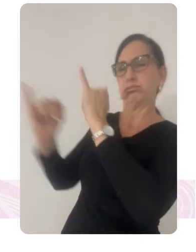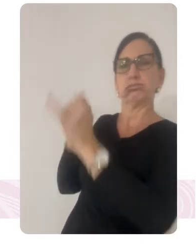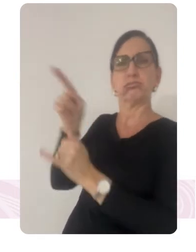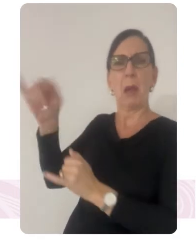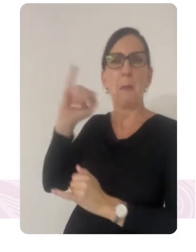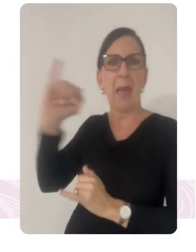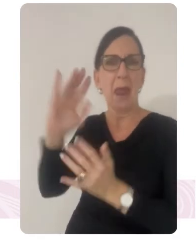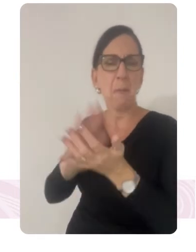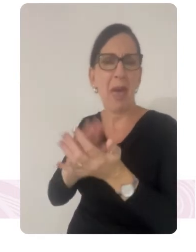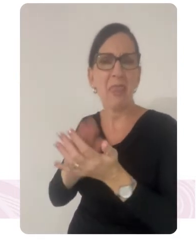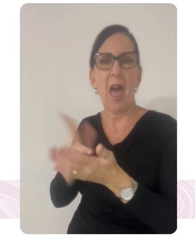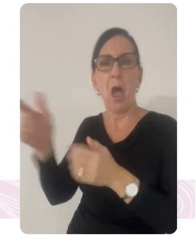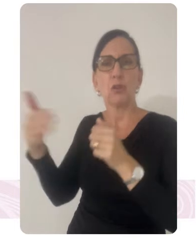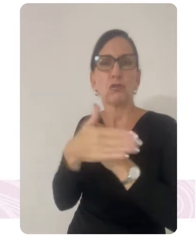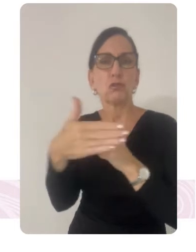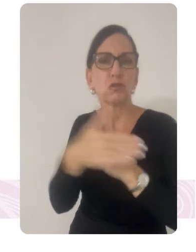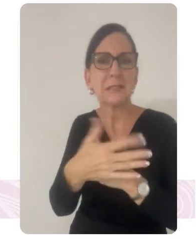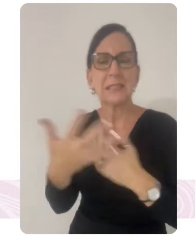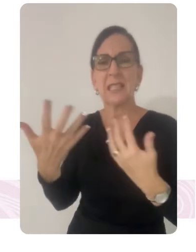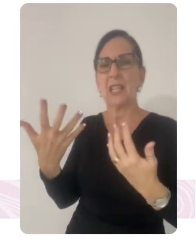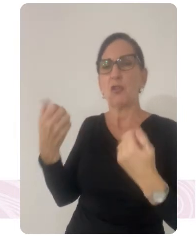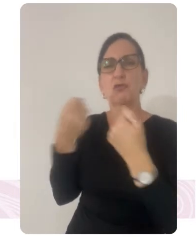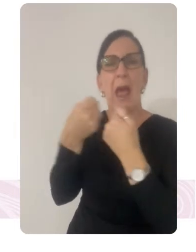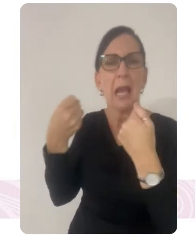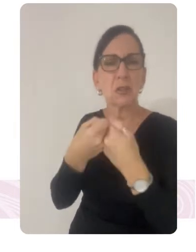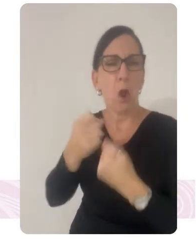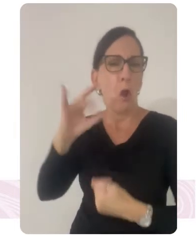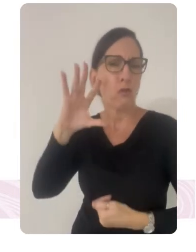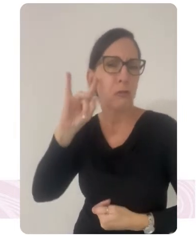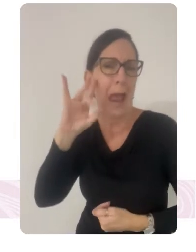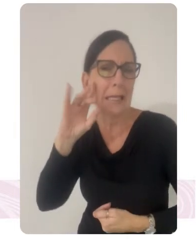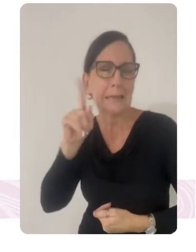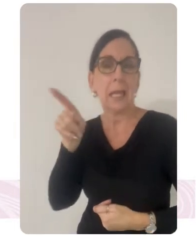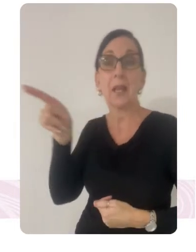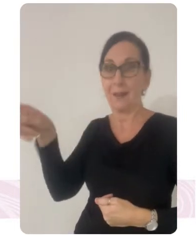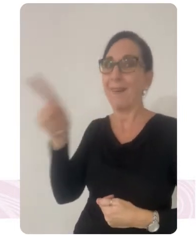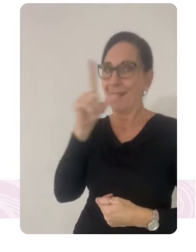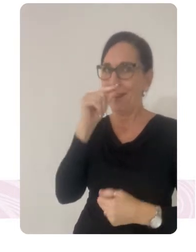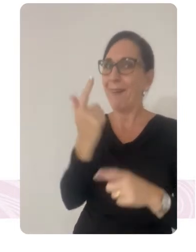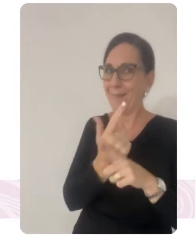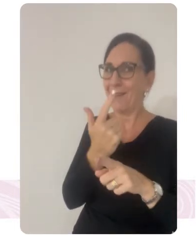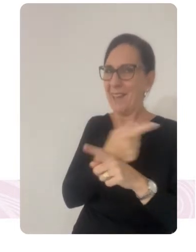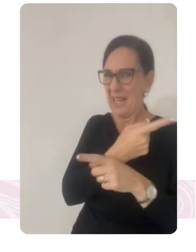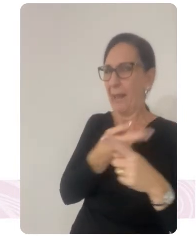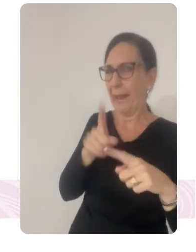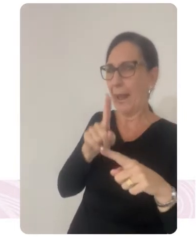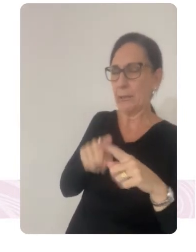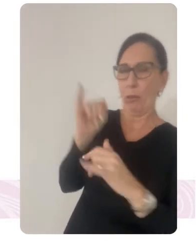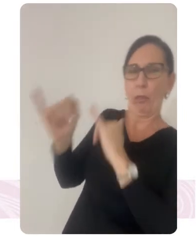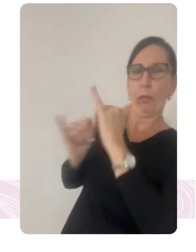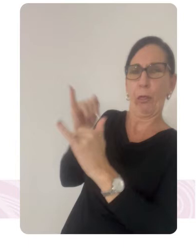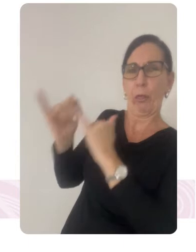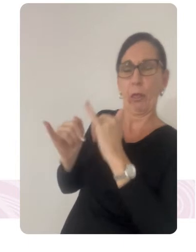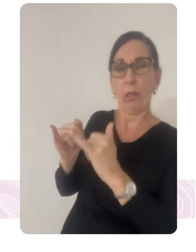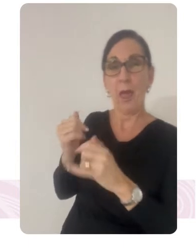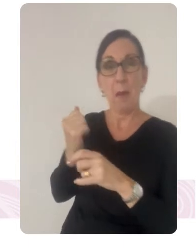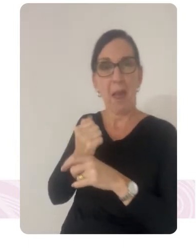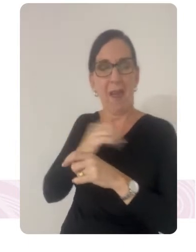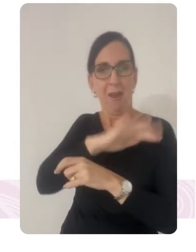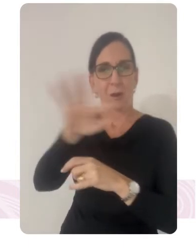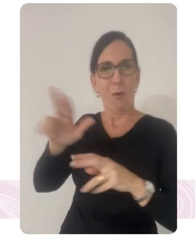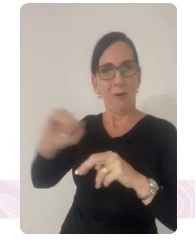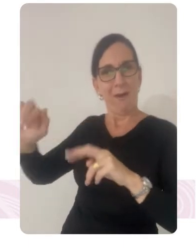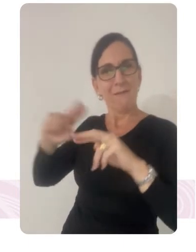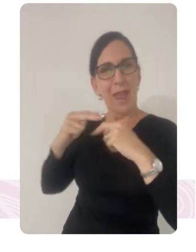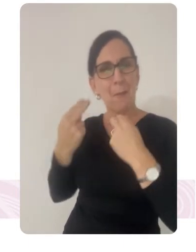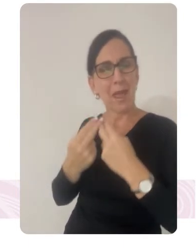bad parenting, cheating, using drugs, or being crazy may be used along with other ways to try and isolate